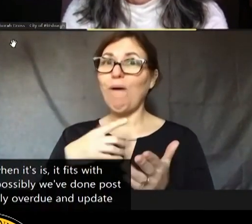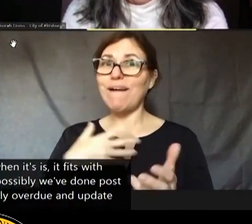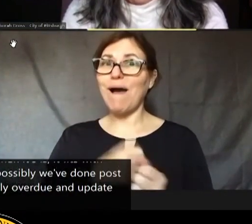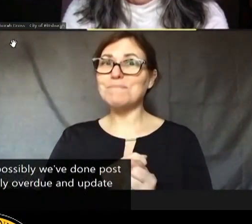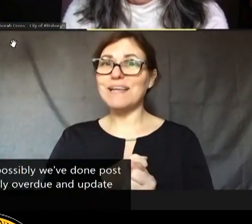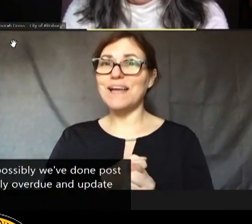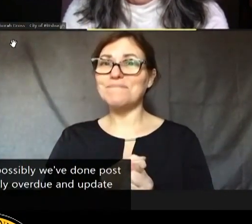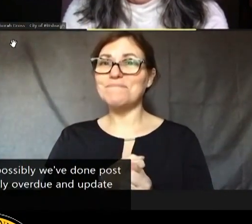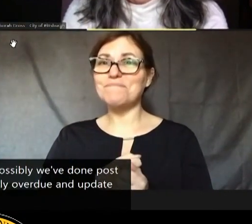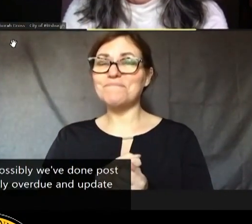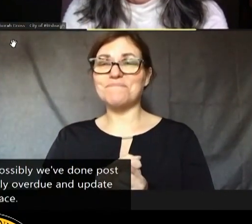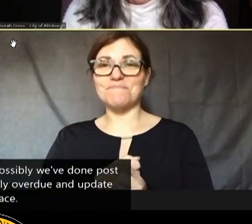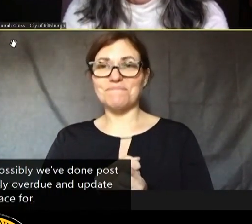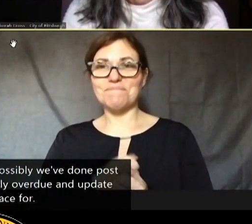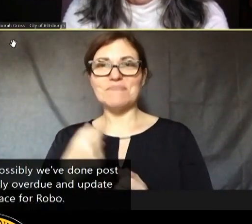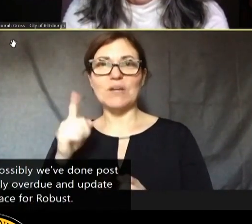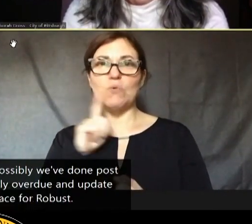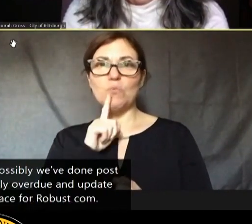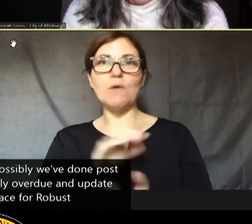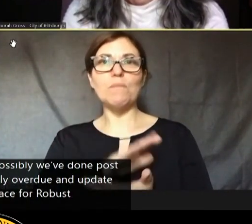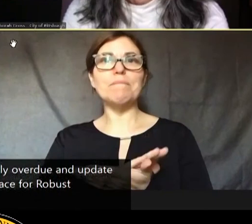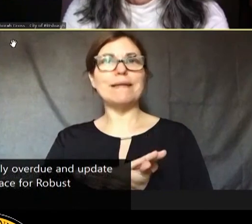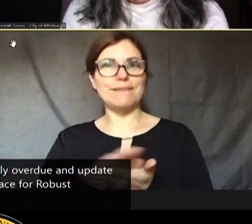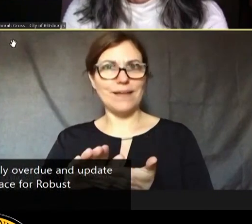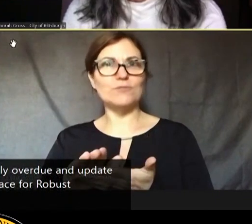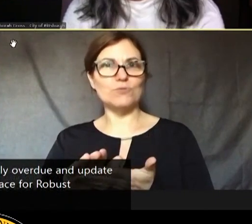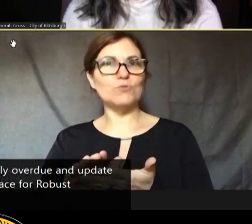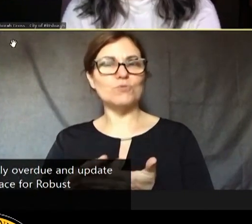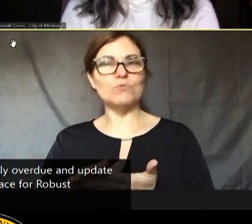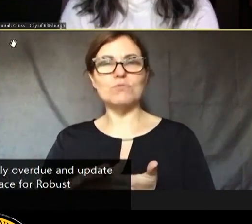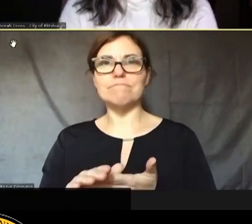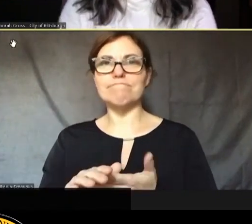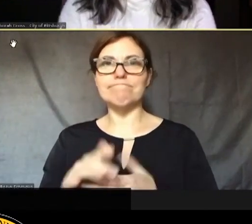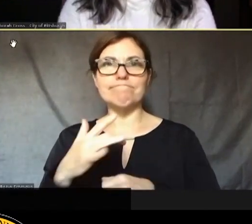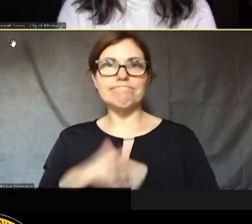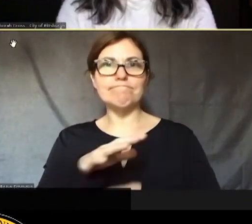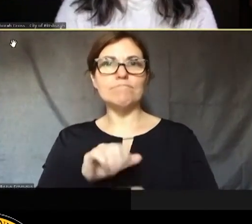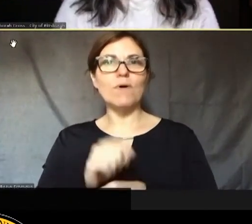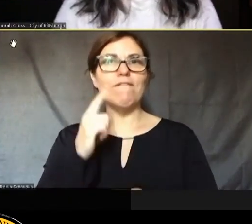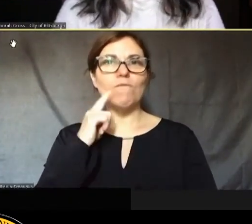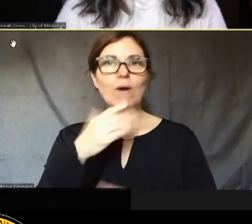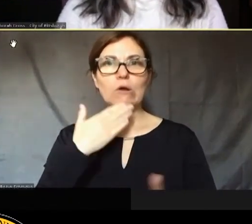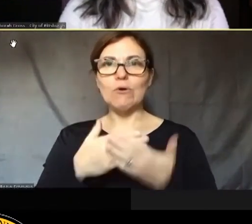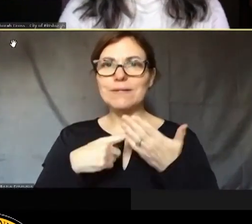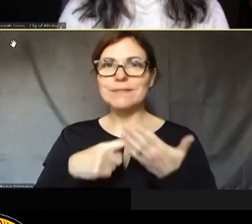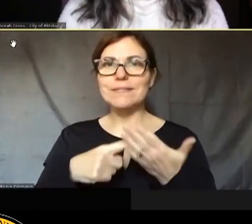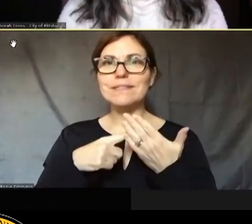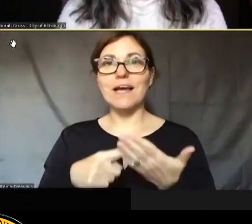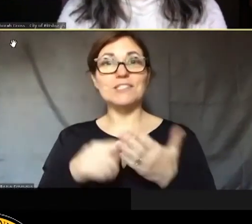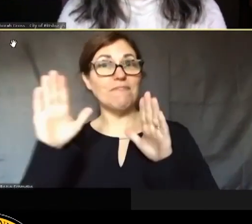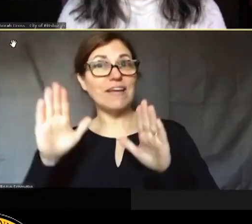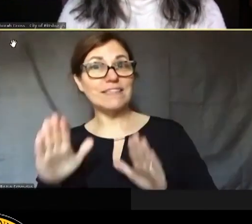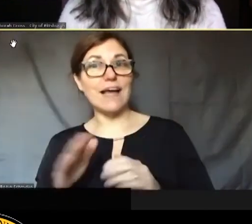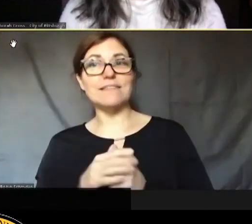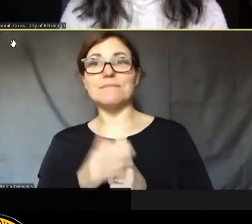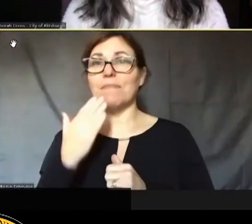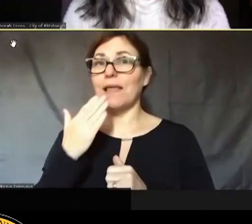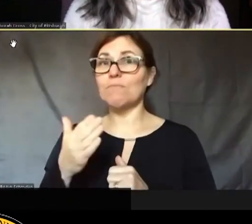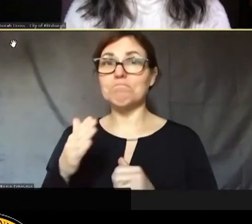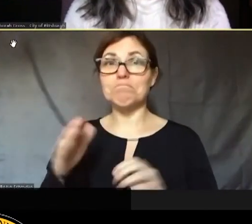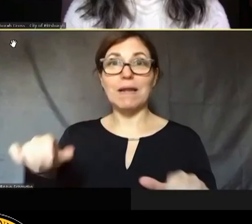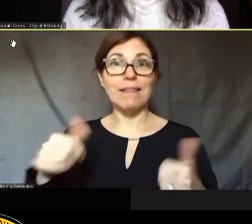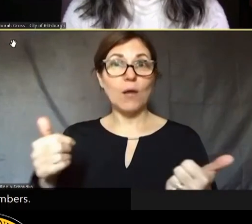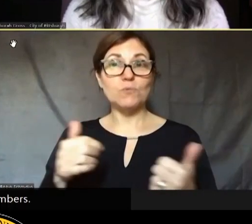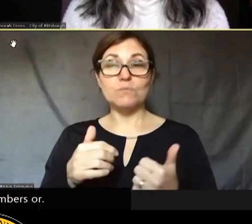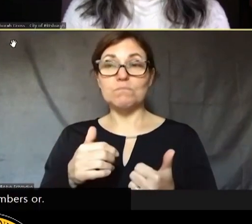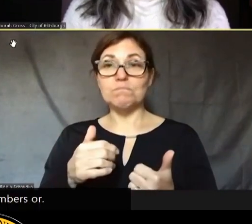It would be nice to make space for a robust conversation. Fantastic. Thank you. Is there anything else from